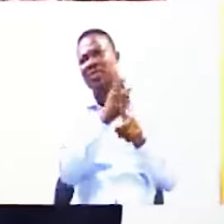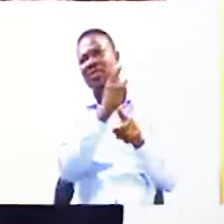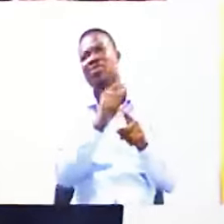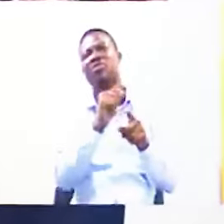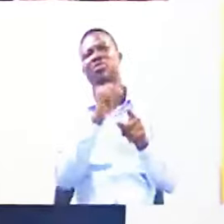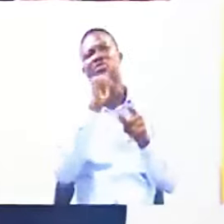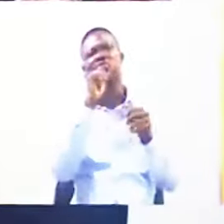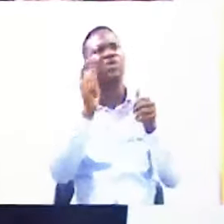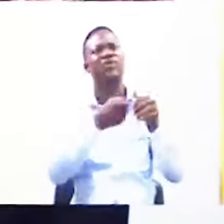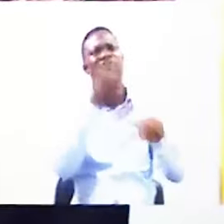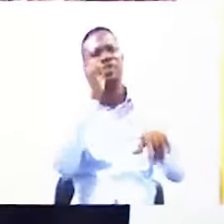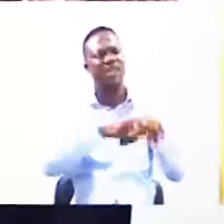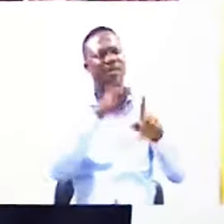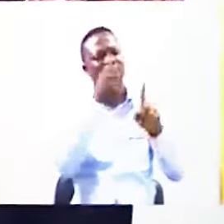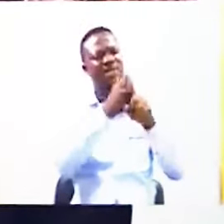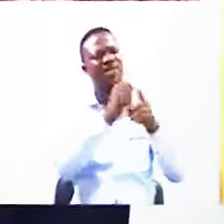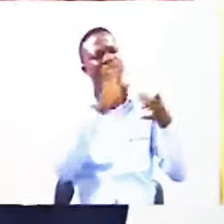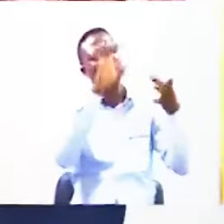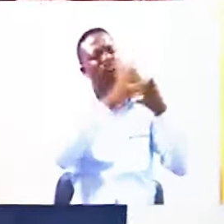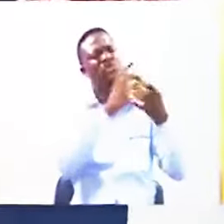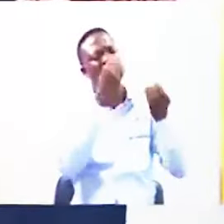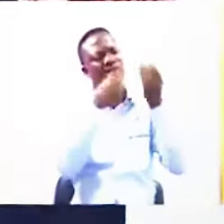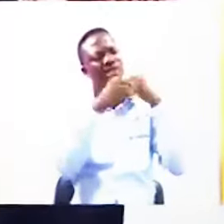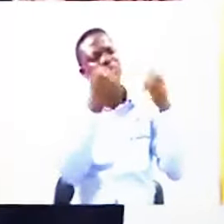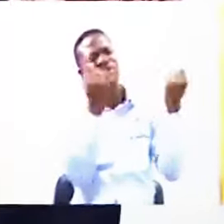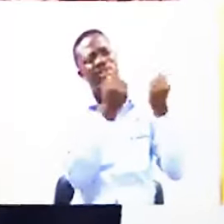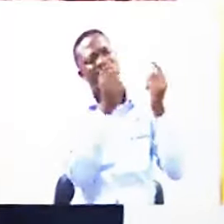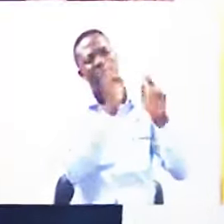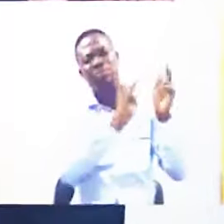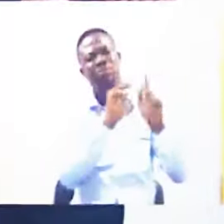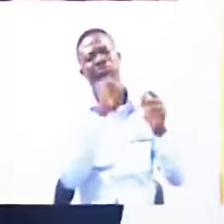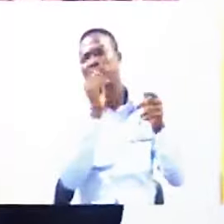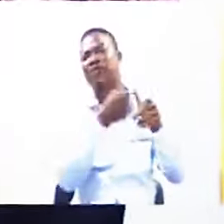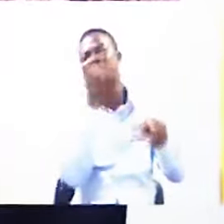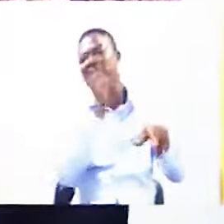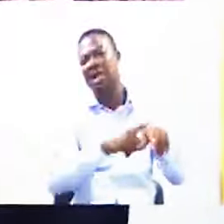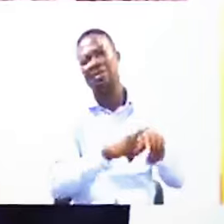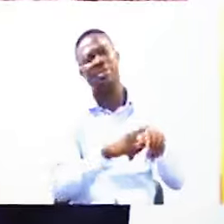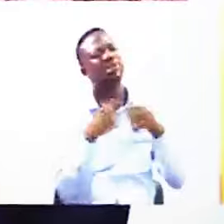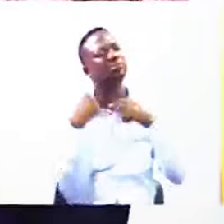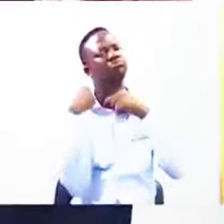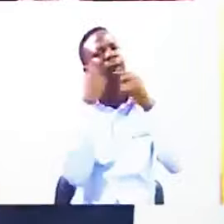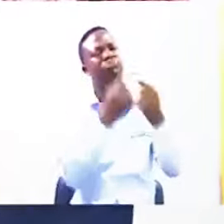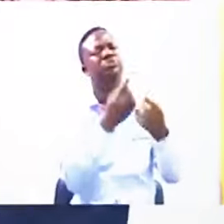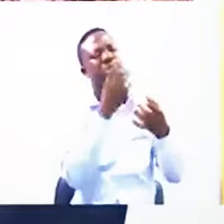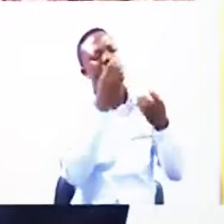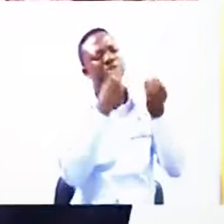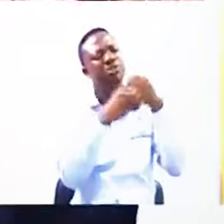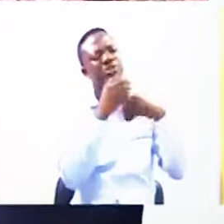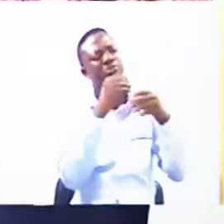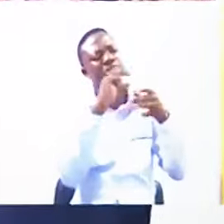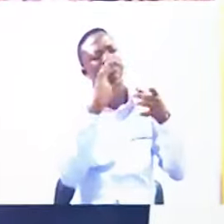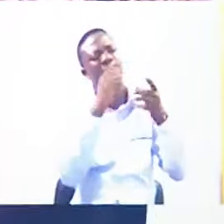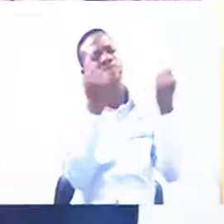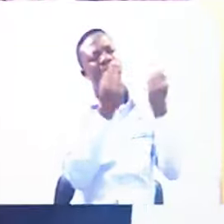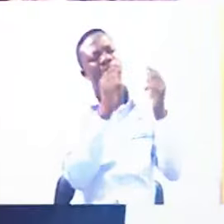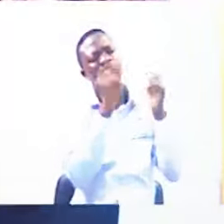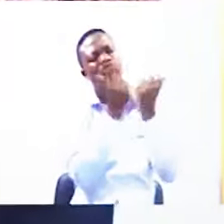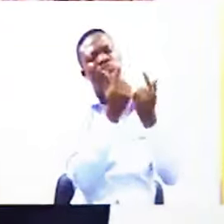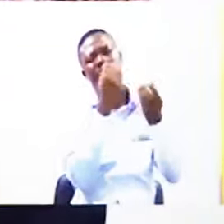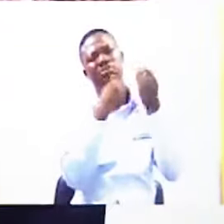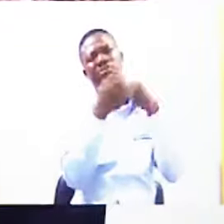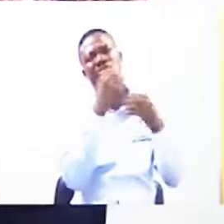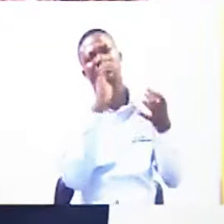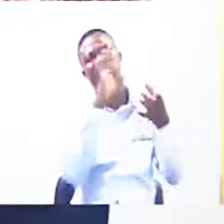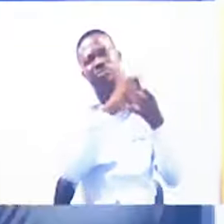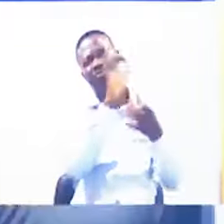is eating with Gentile believers. And to wish enye we any bready kan ya Petro one amama mu for edidio. But the reason